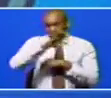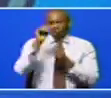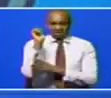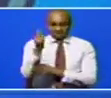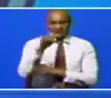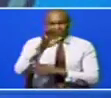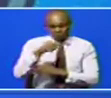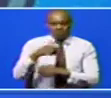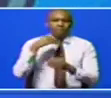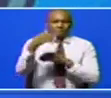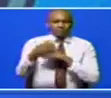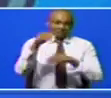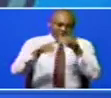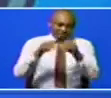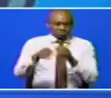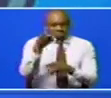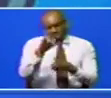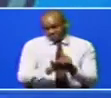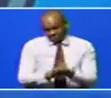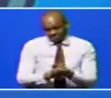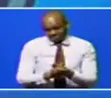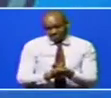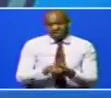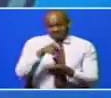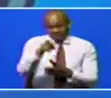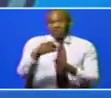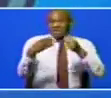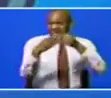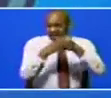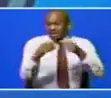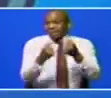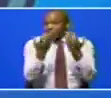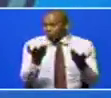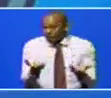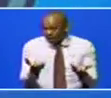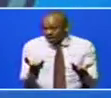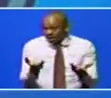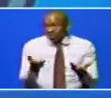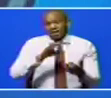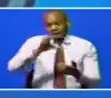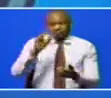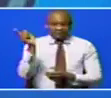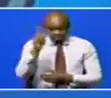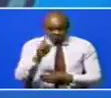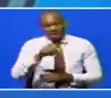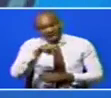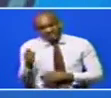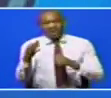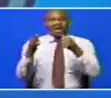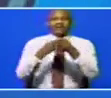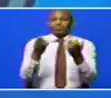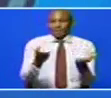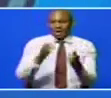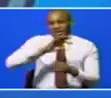kufuatia vurugu zilizoshuhudiwa baada ya uchaguzi. Visa 9 vikiripotiwa katika kaunti ya Nairobi na vingine 8